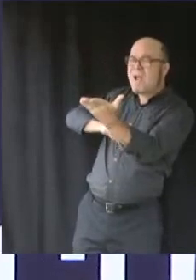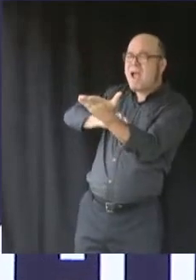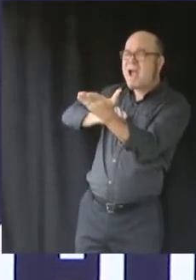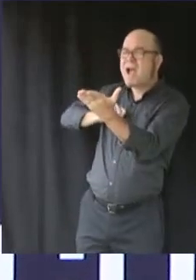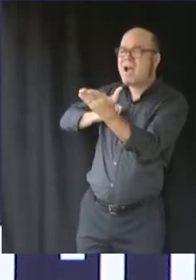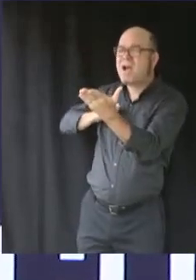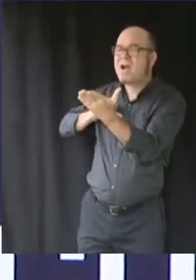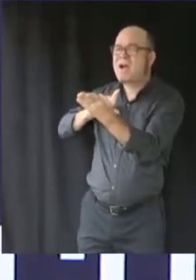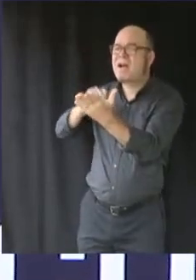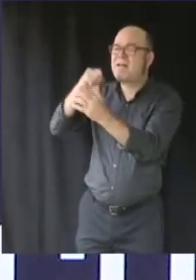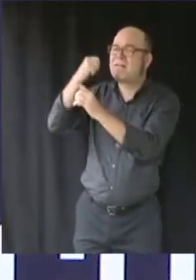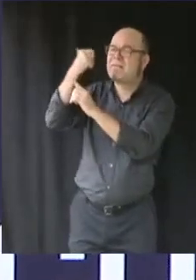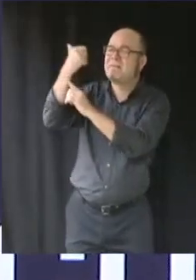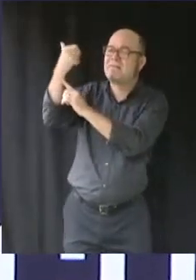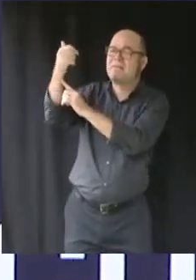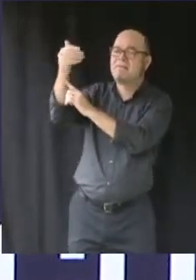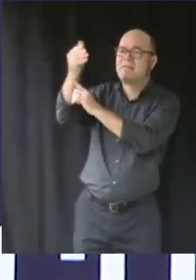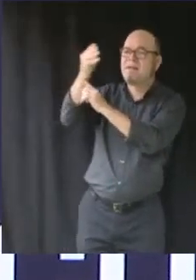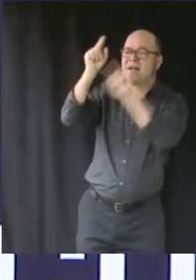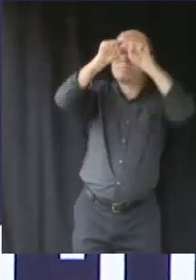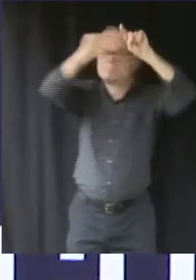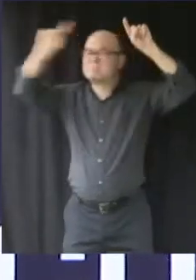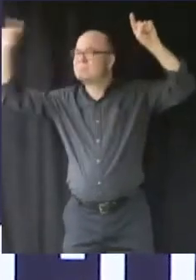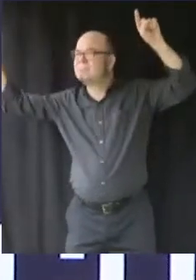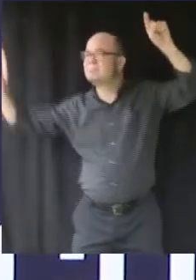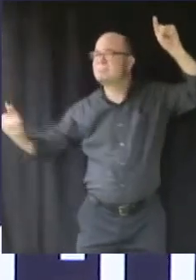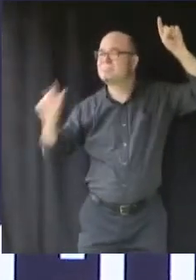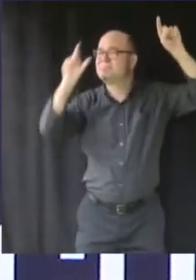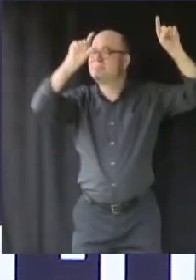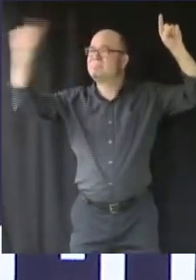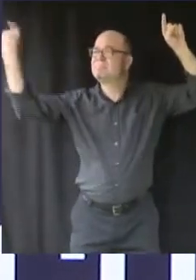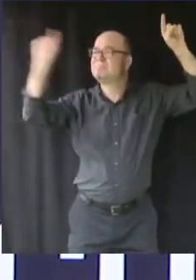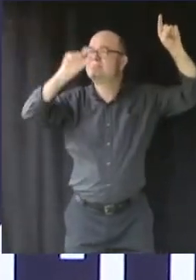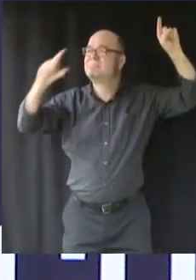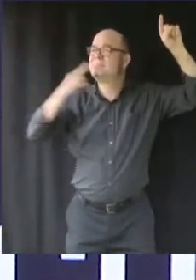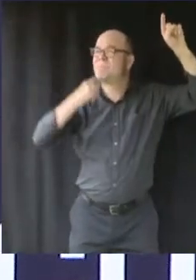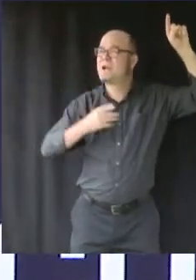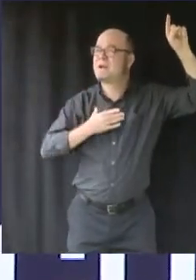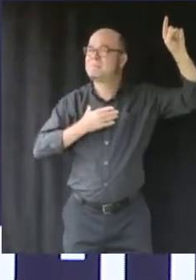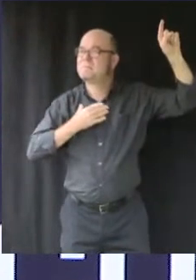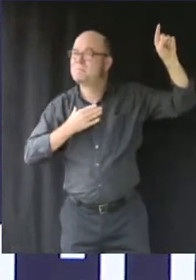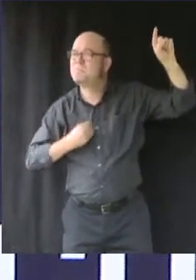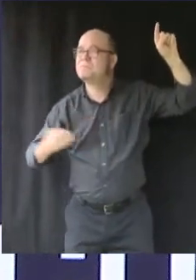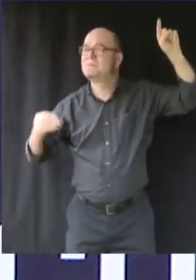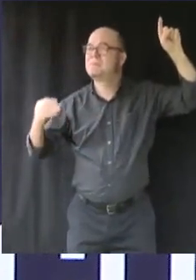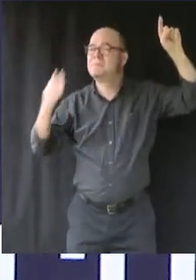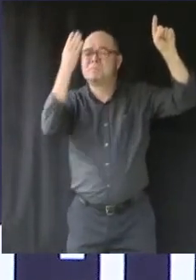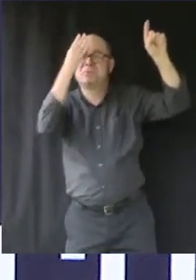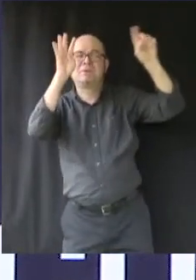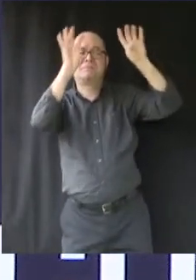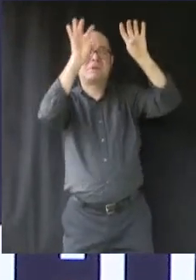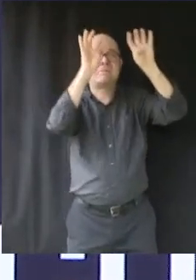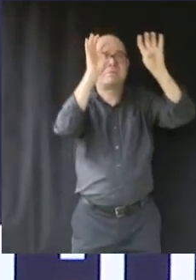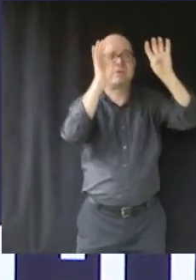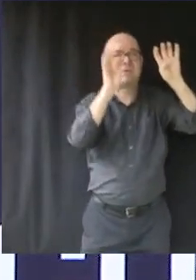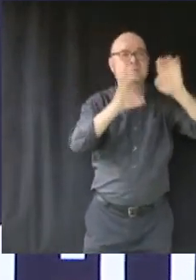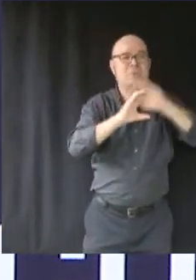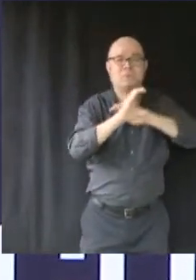we held at the twilight's last